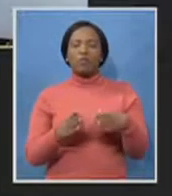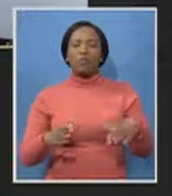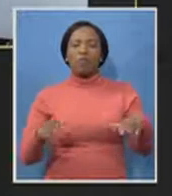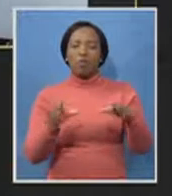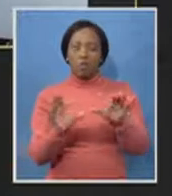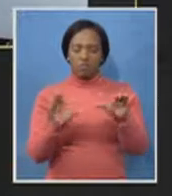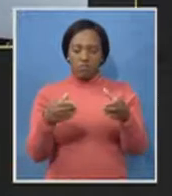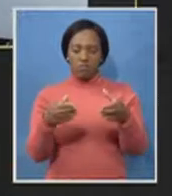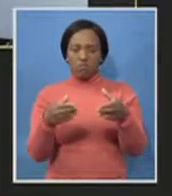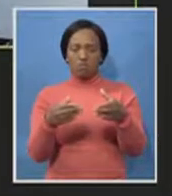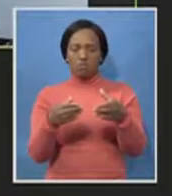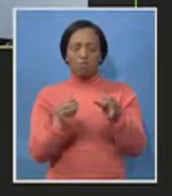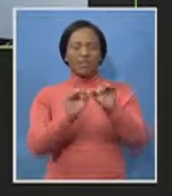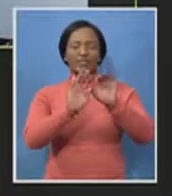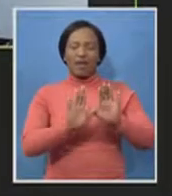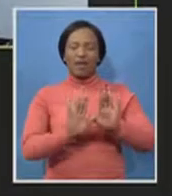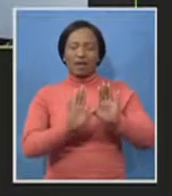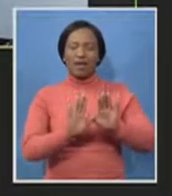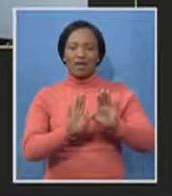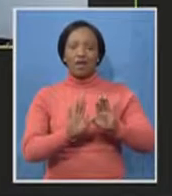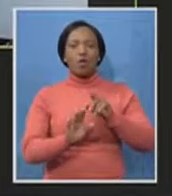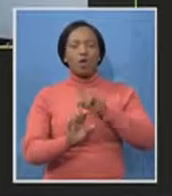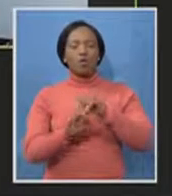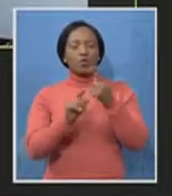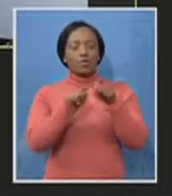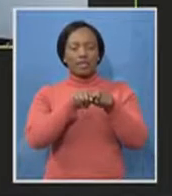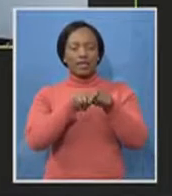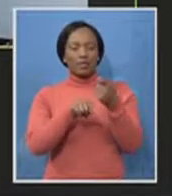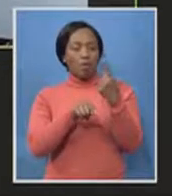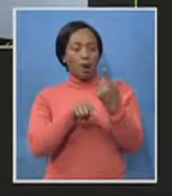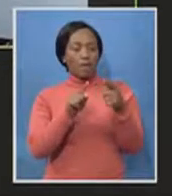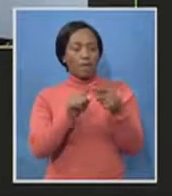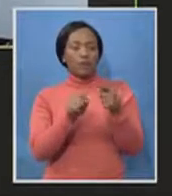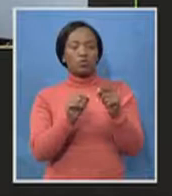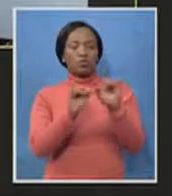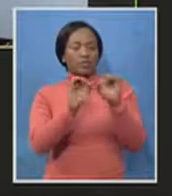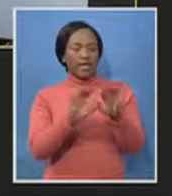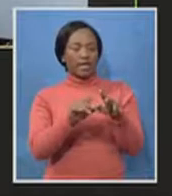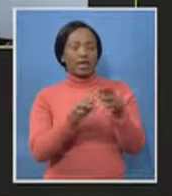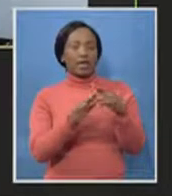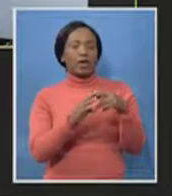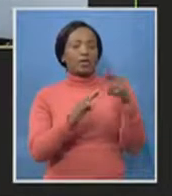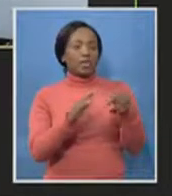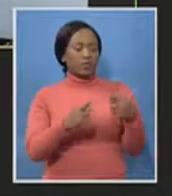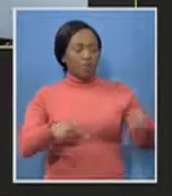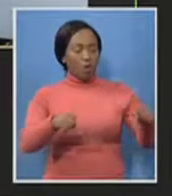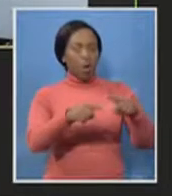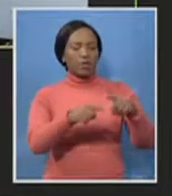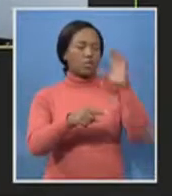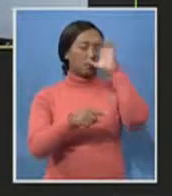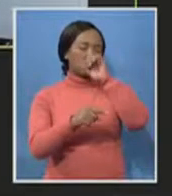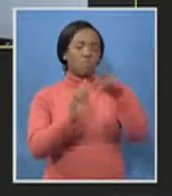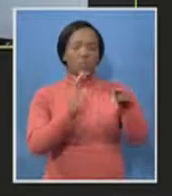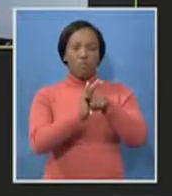only doing one test, but you get 10 results, assuming they're all negative. Obviously, if more samples as